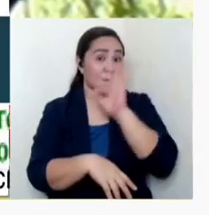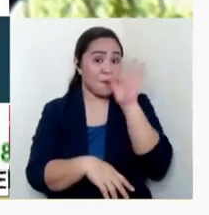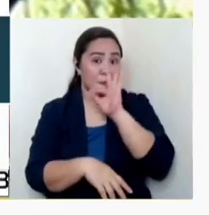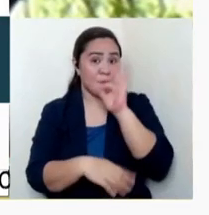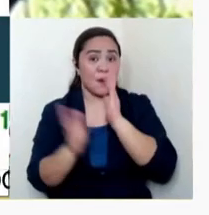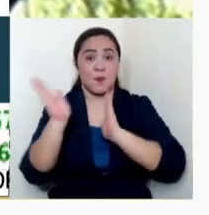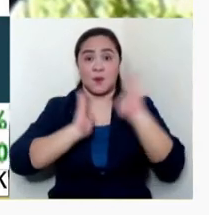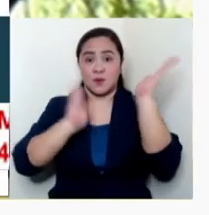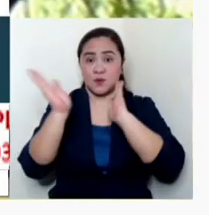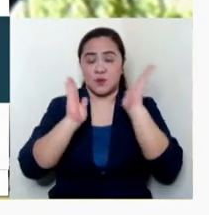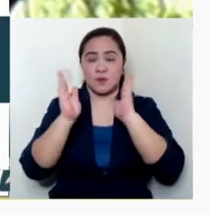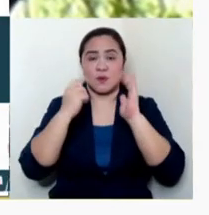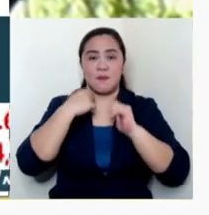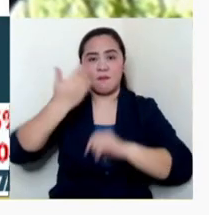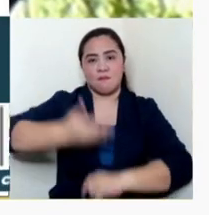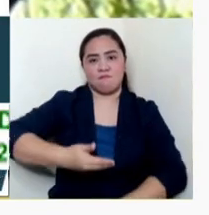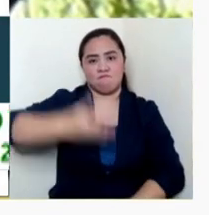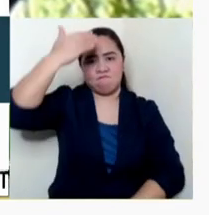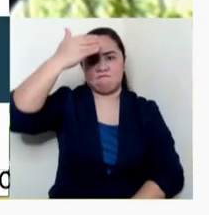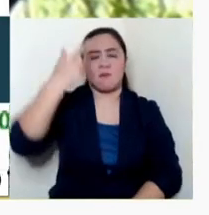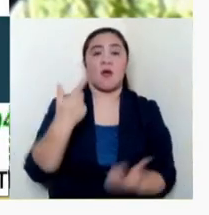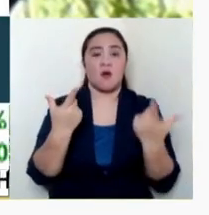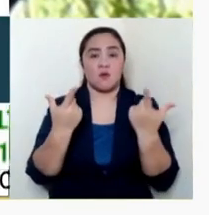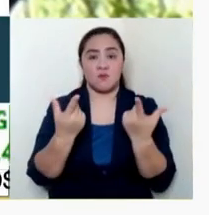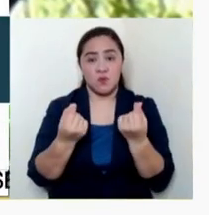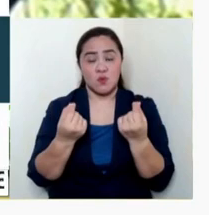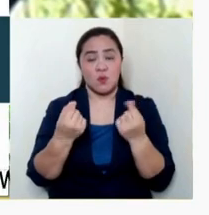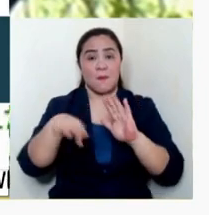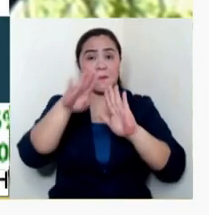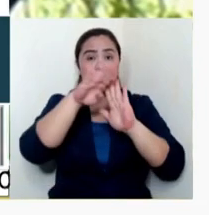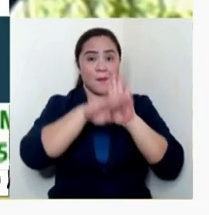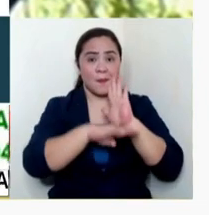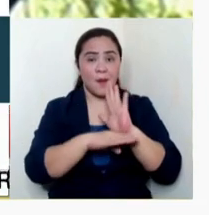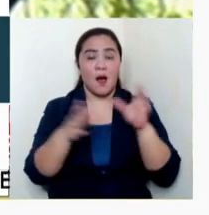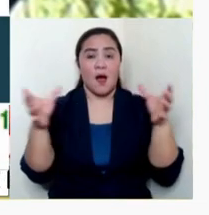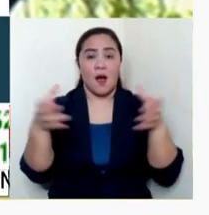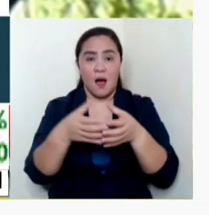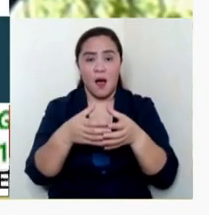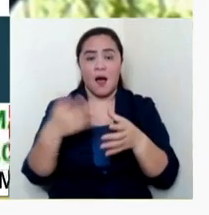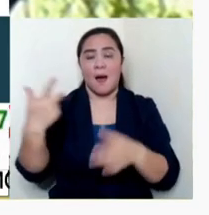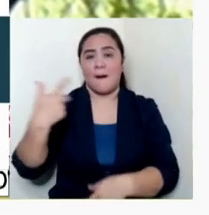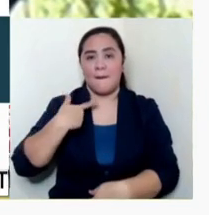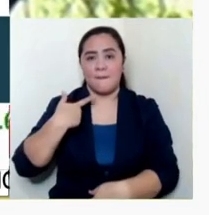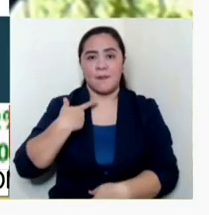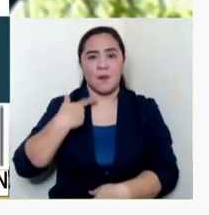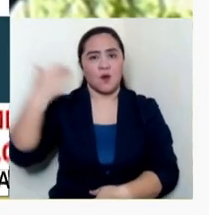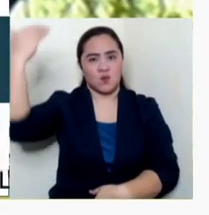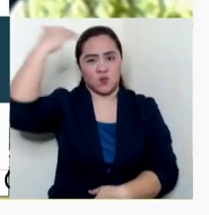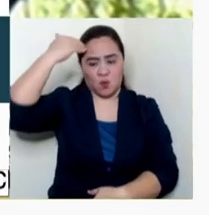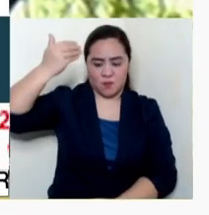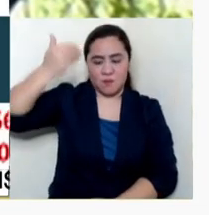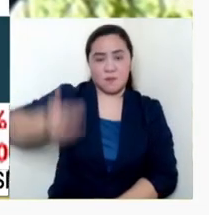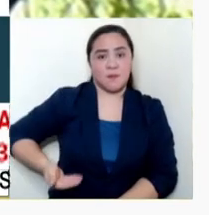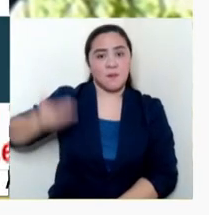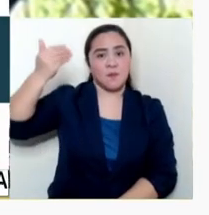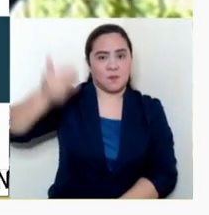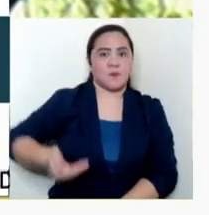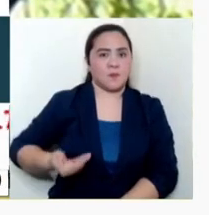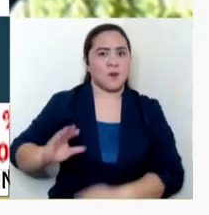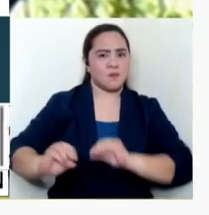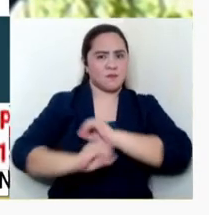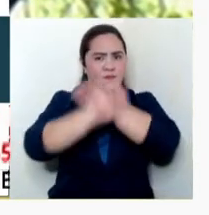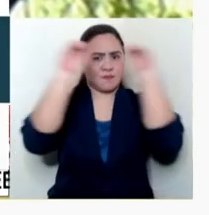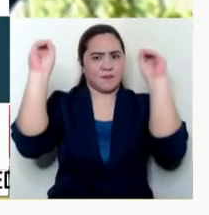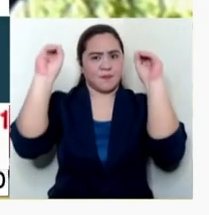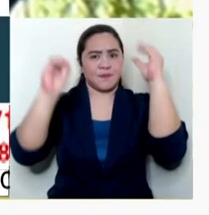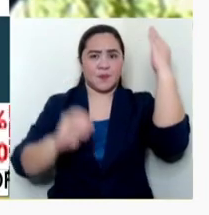at the forefront, taking a particular side. I haven't been known for that. I am not like that. And surely, I will not